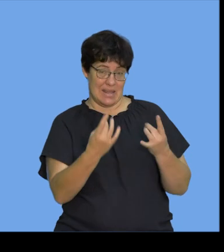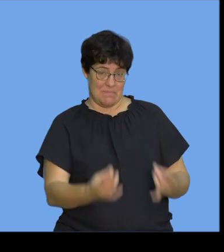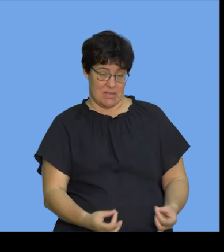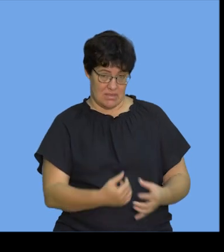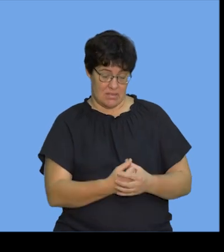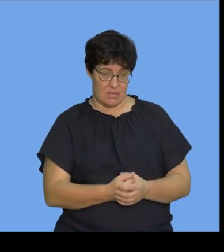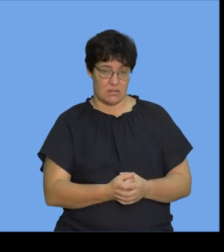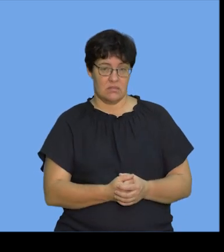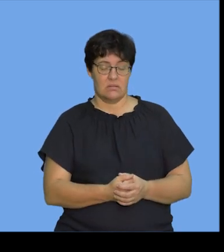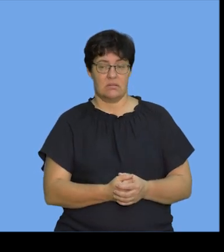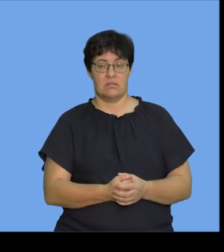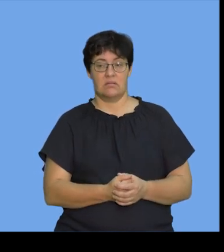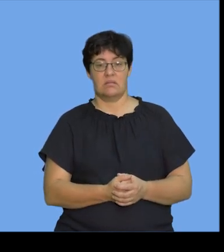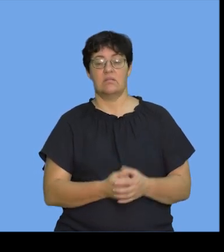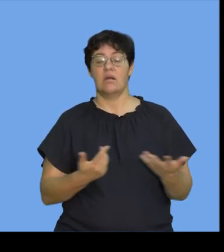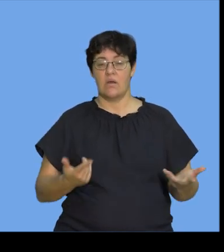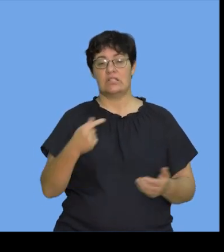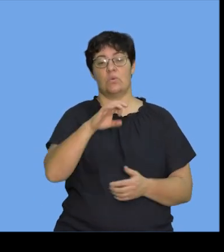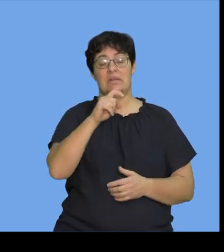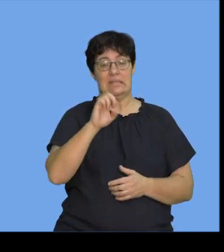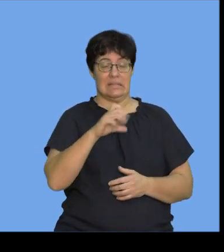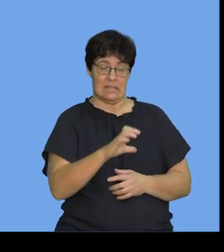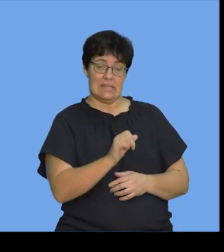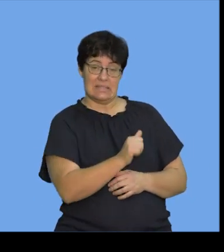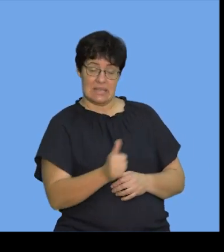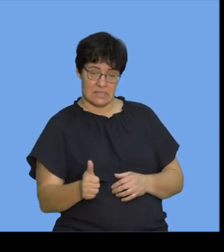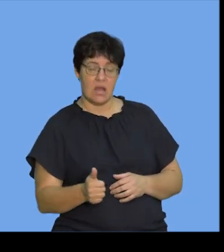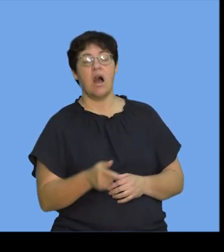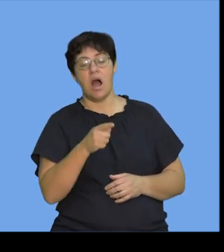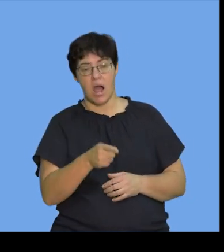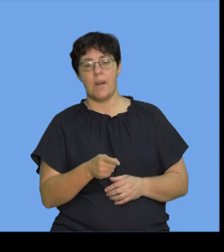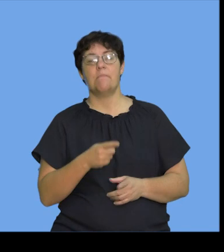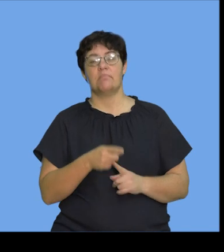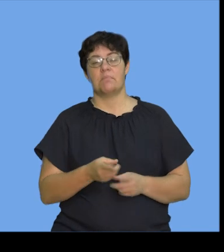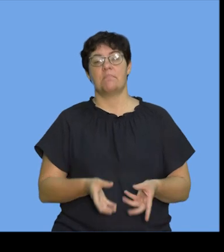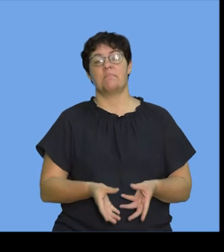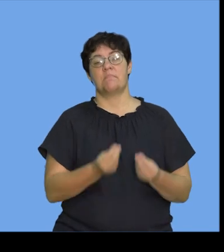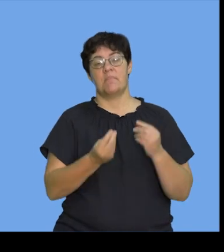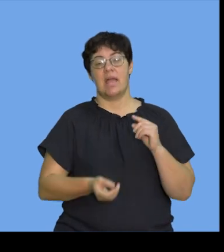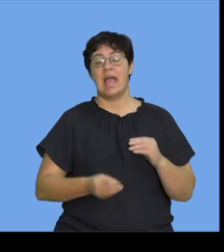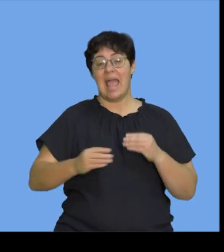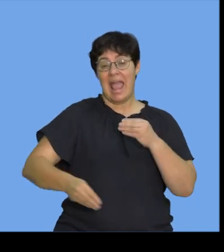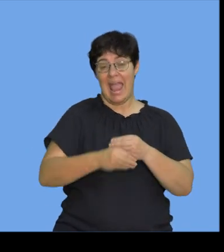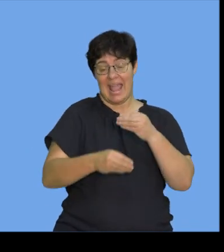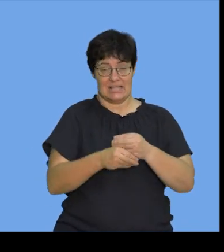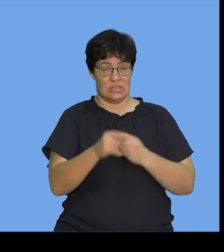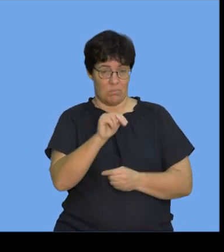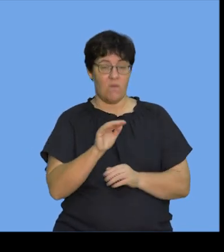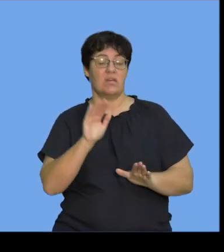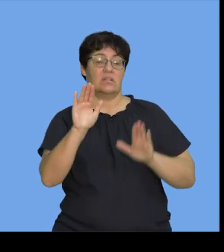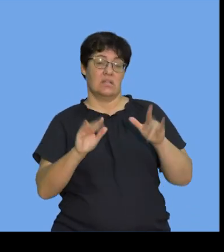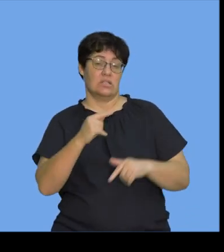spoke about that. With a geometric series will then be when we are adding the terms of a